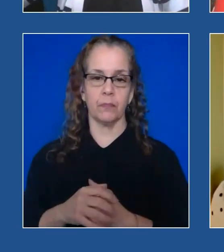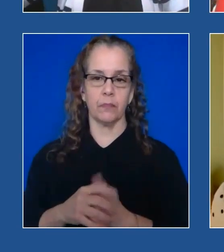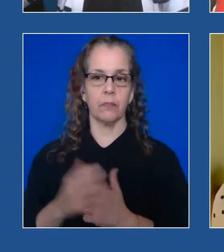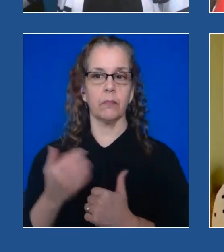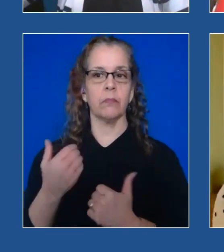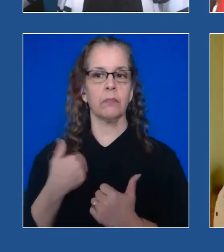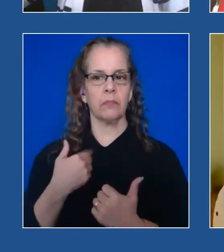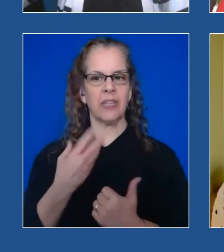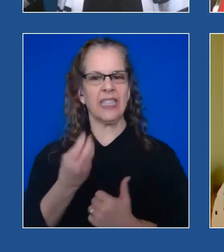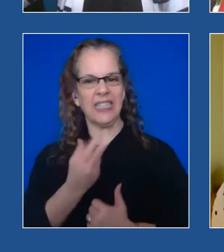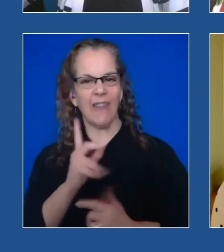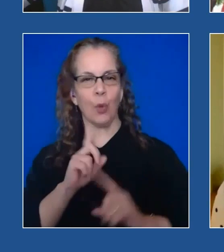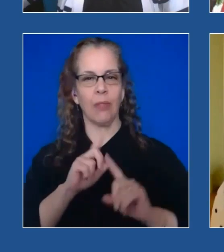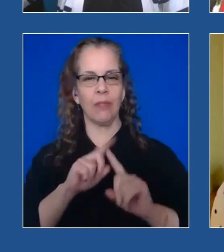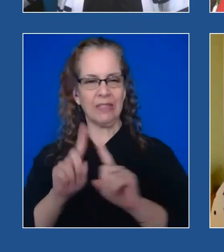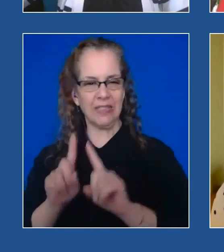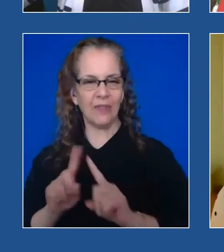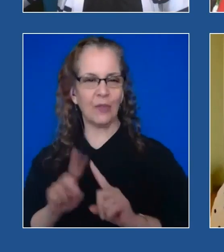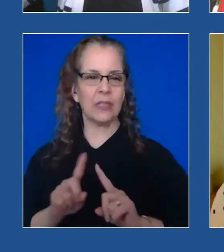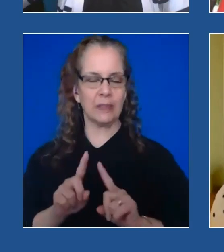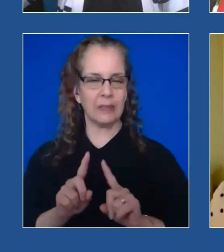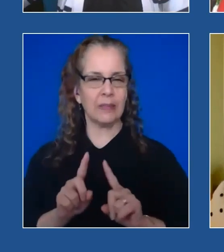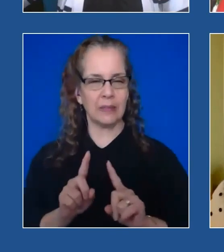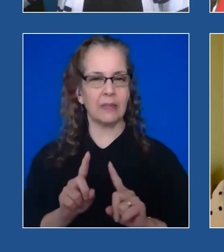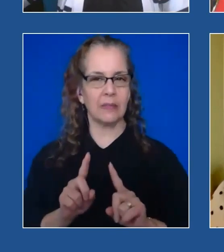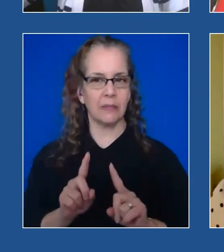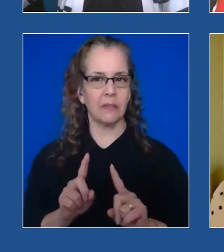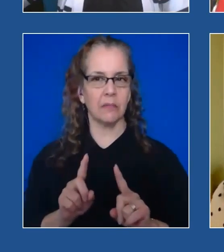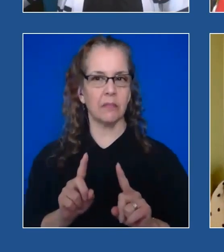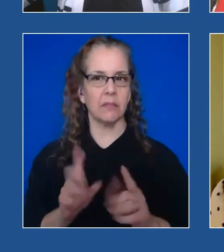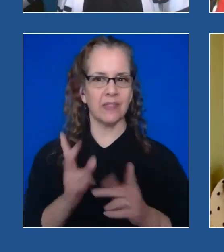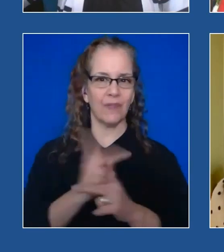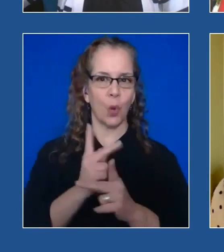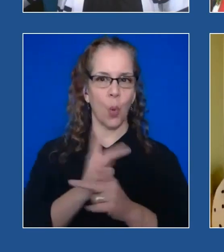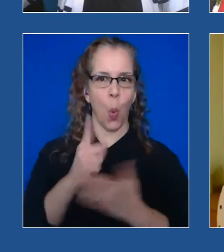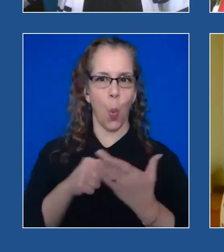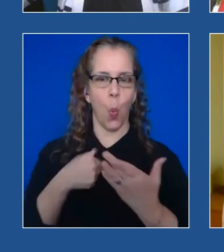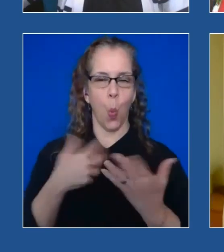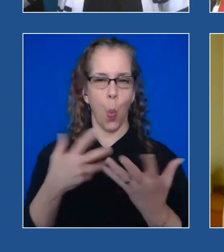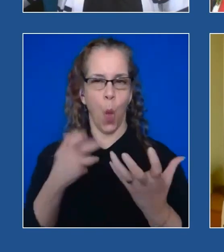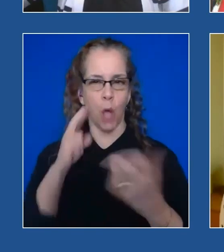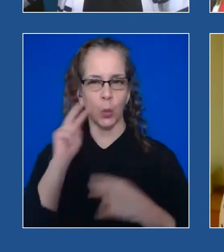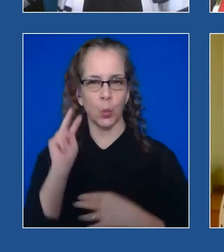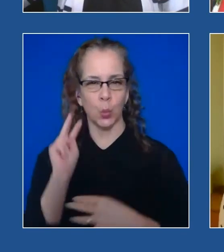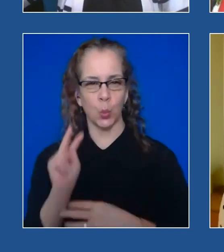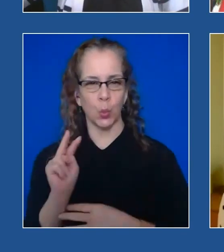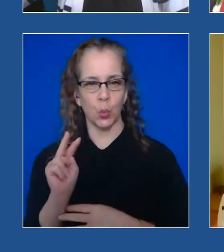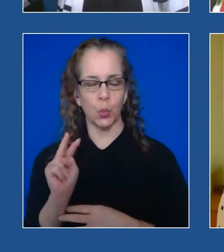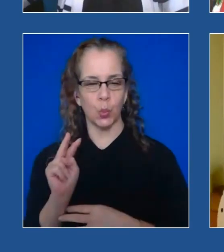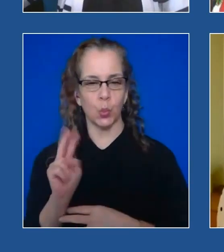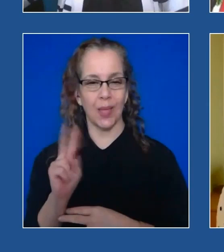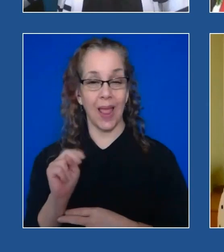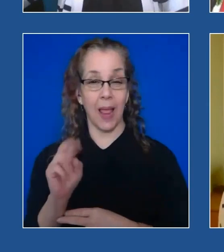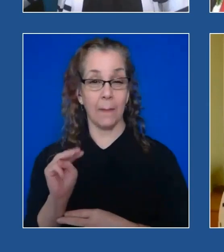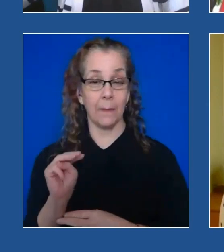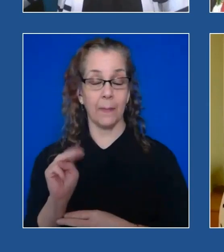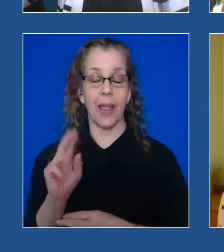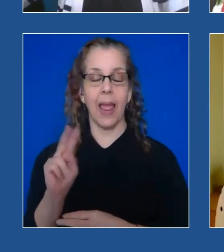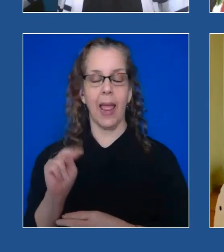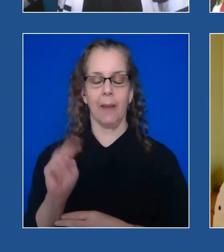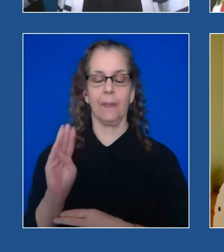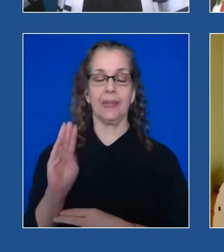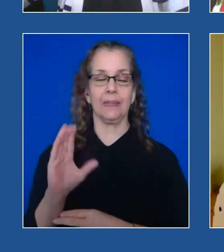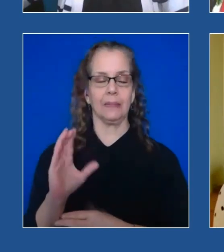of what measure we want to look at, in part because one of the requirements of MBC is that our measures have strong